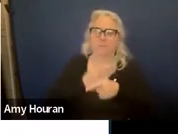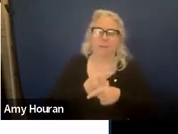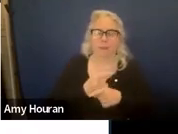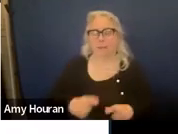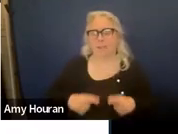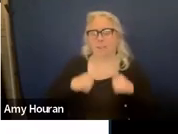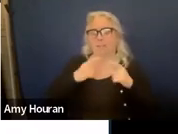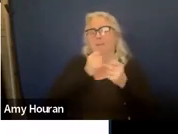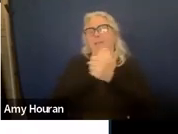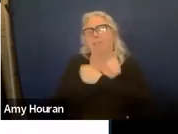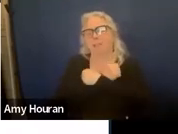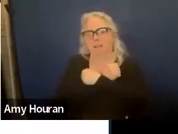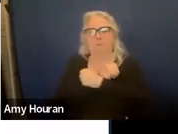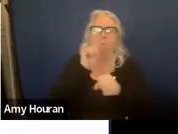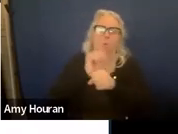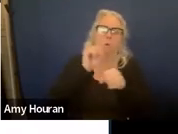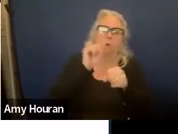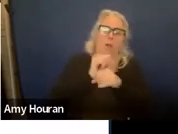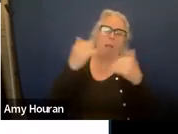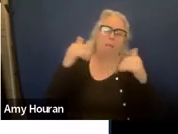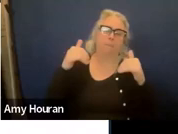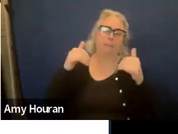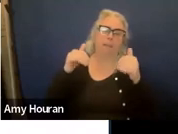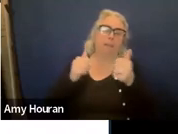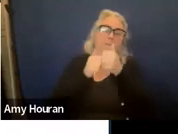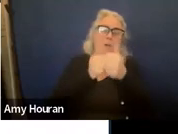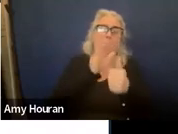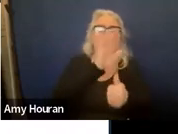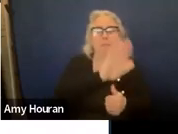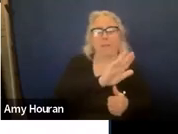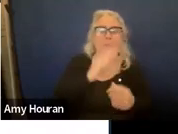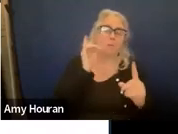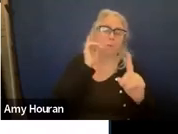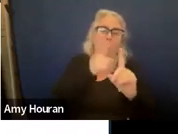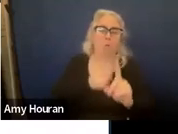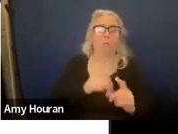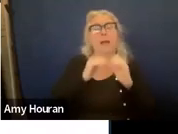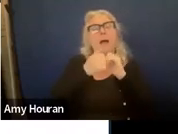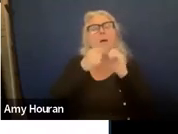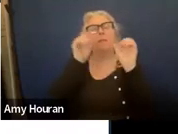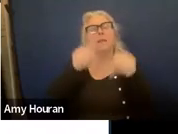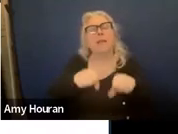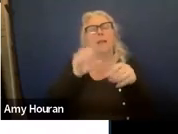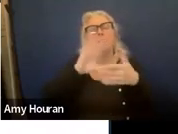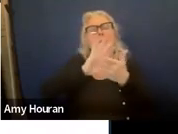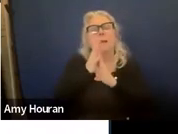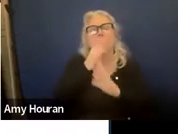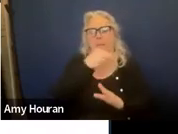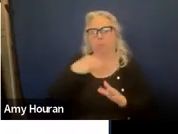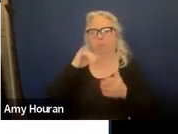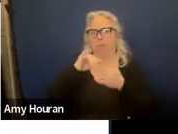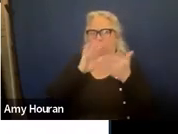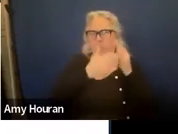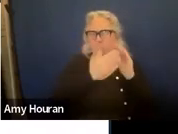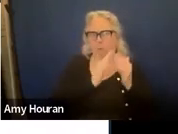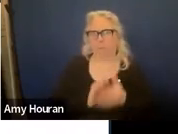live, love, work, play, and pursue their life aspirations in their community. So really thinking about how they can become members of that community.